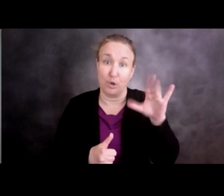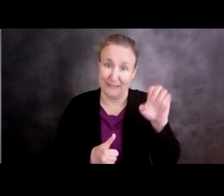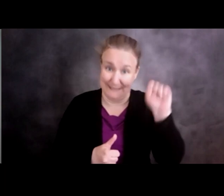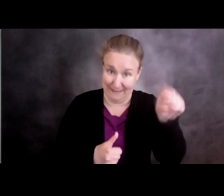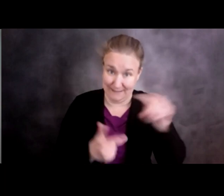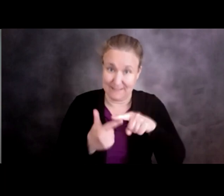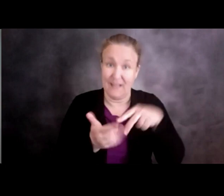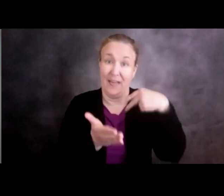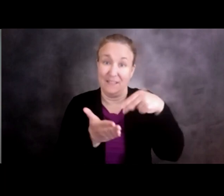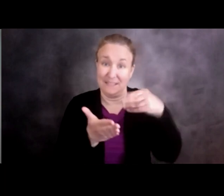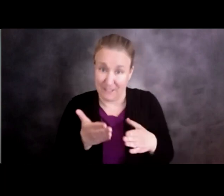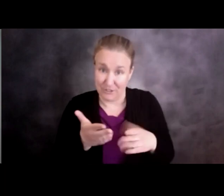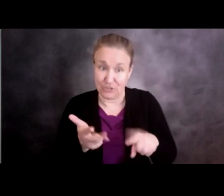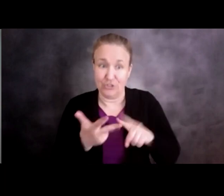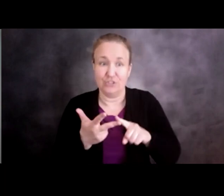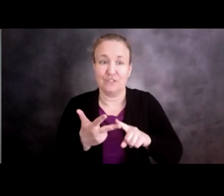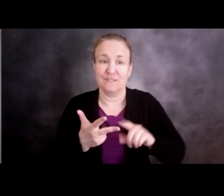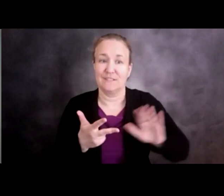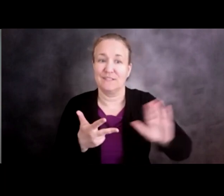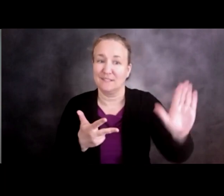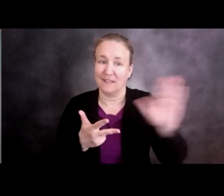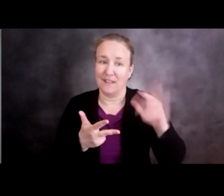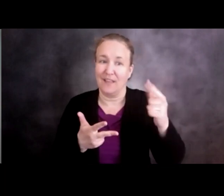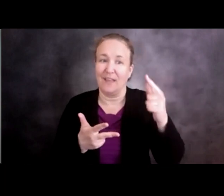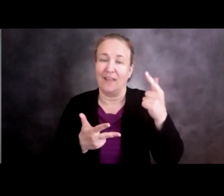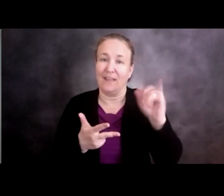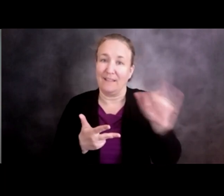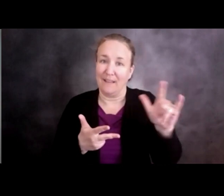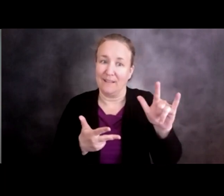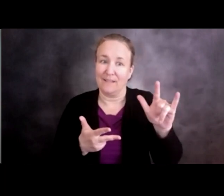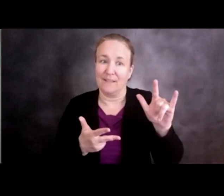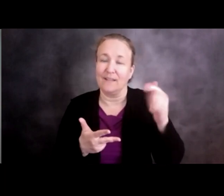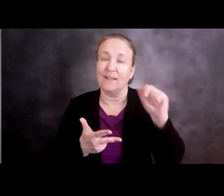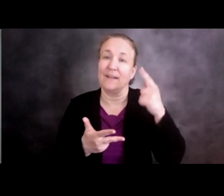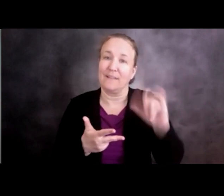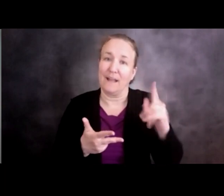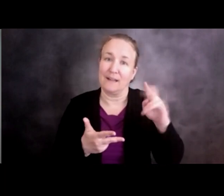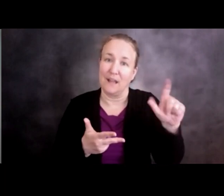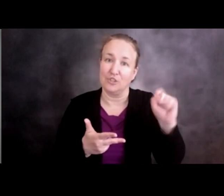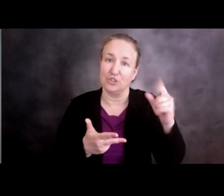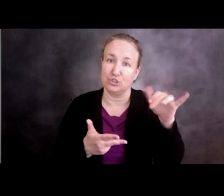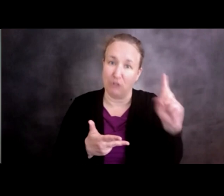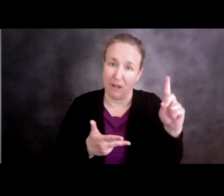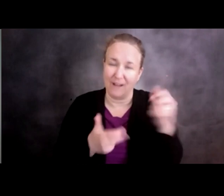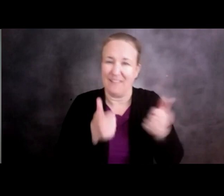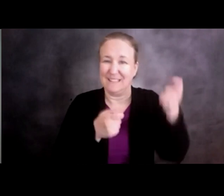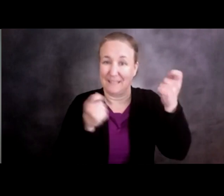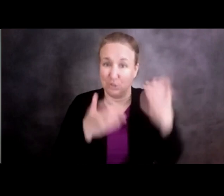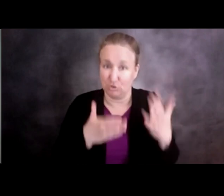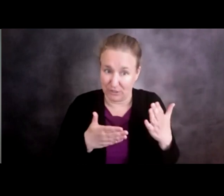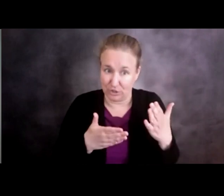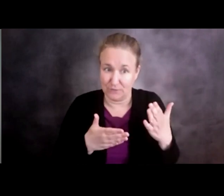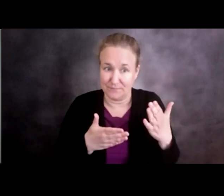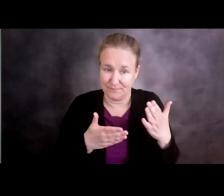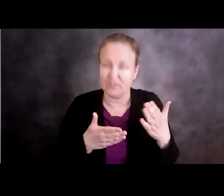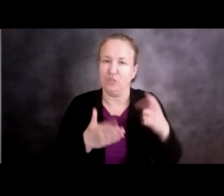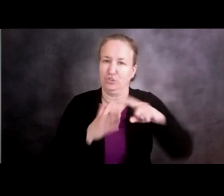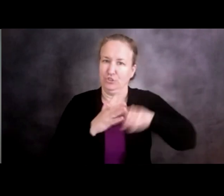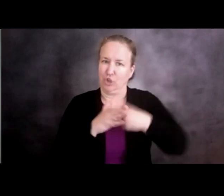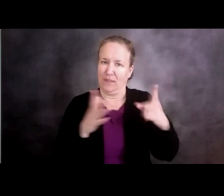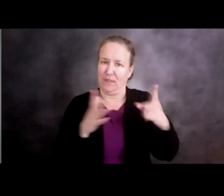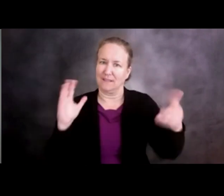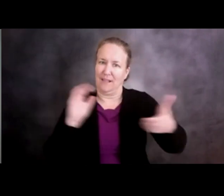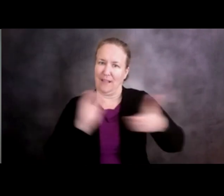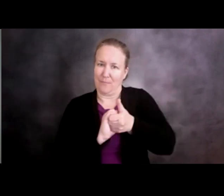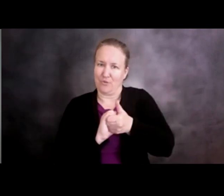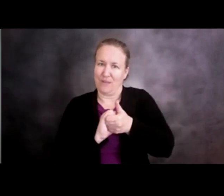dancers and our speakers, Gaynel Sherrod, interim executive director of Philadanco, who got this collaboration off the ground many months